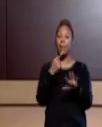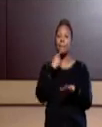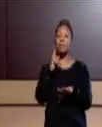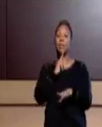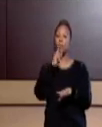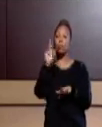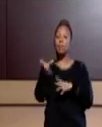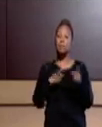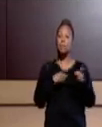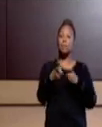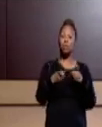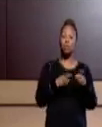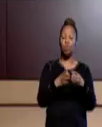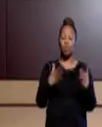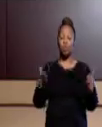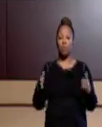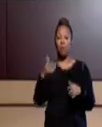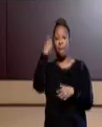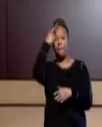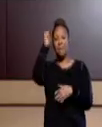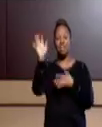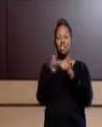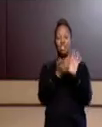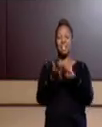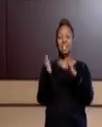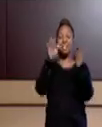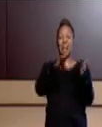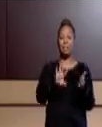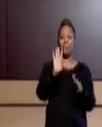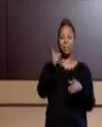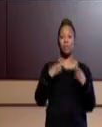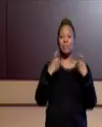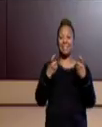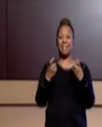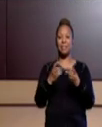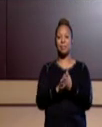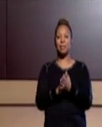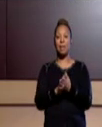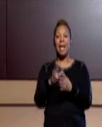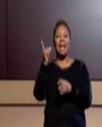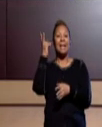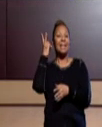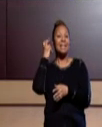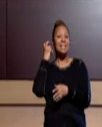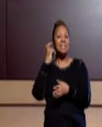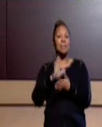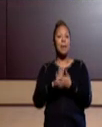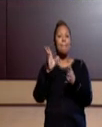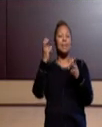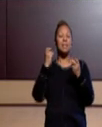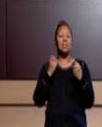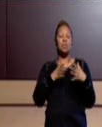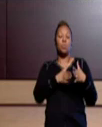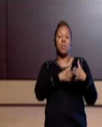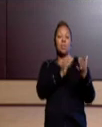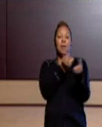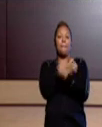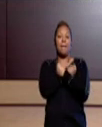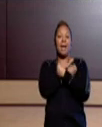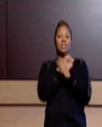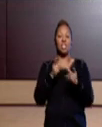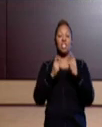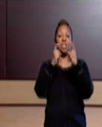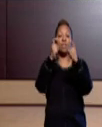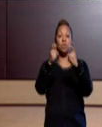really dealing with your stuff because Jesus died for your stuff. Talk to yourself. Listen, but listen with compassion. Give